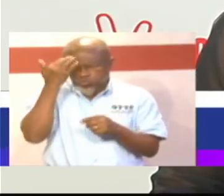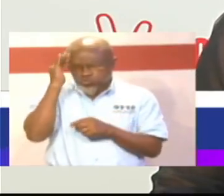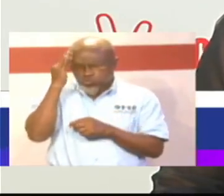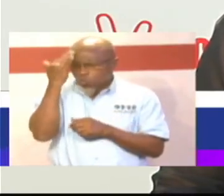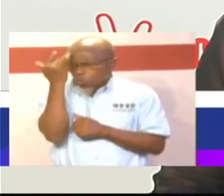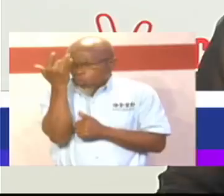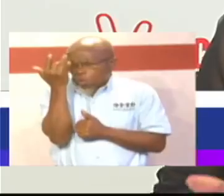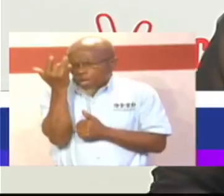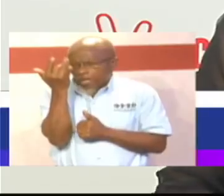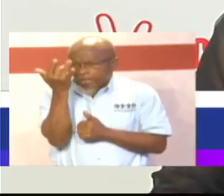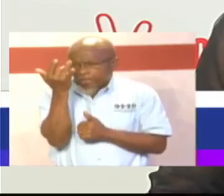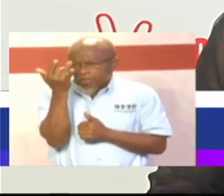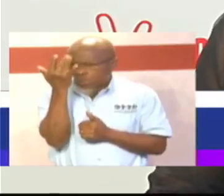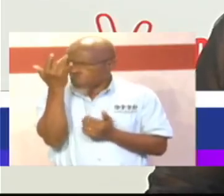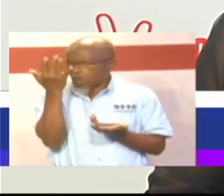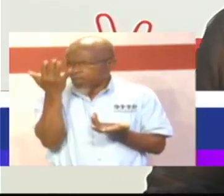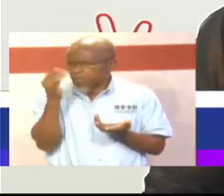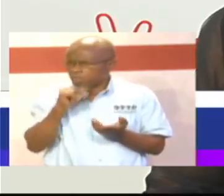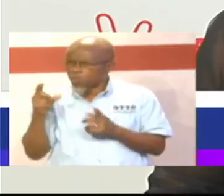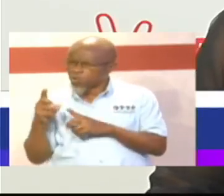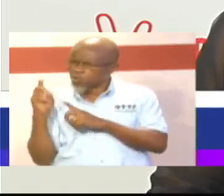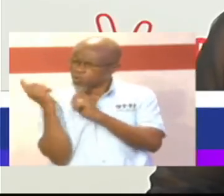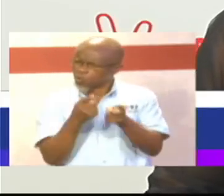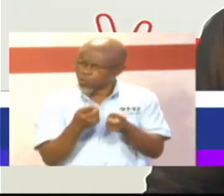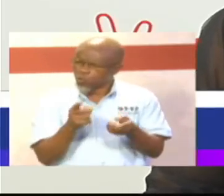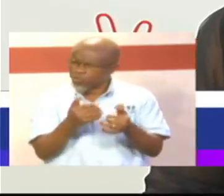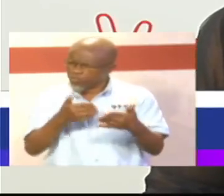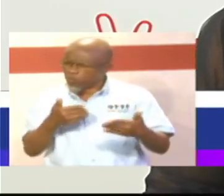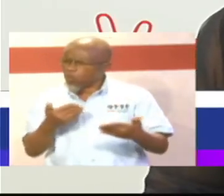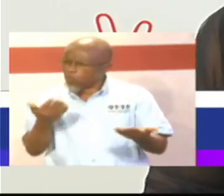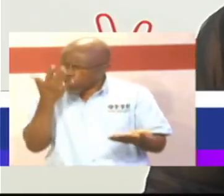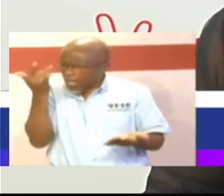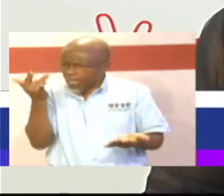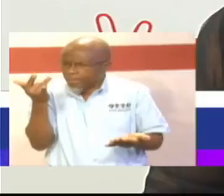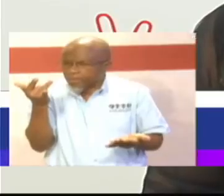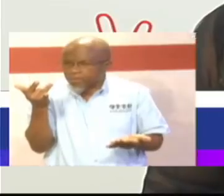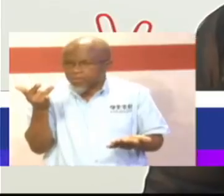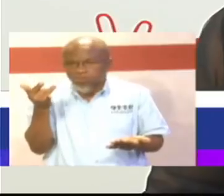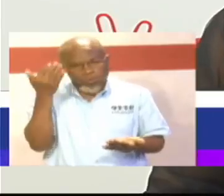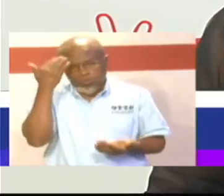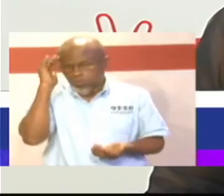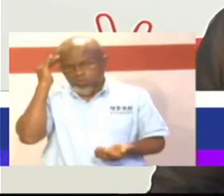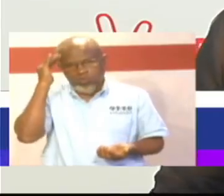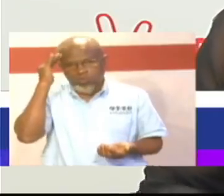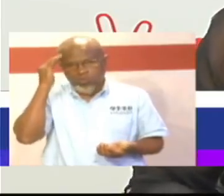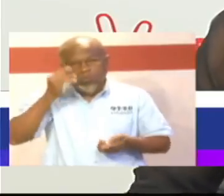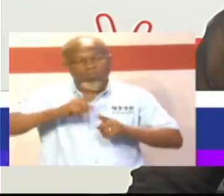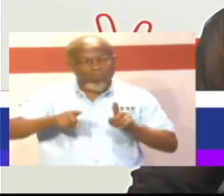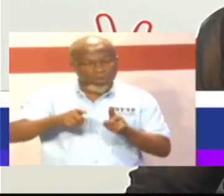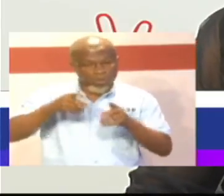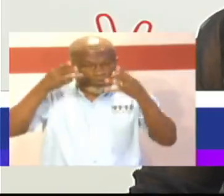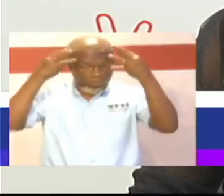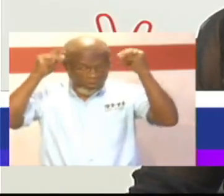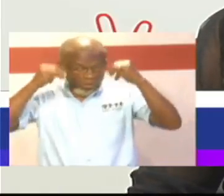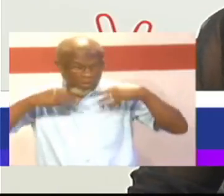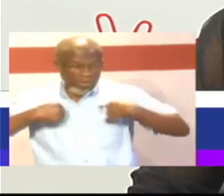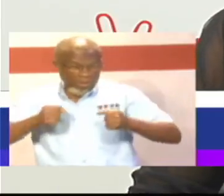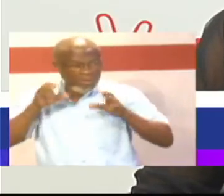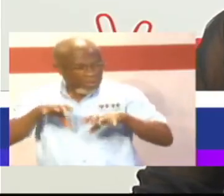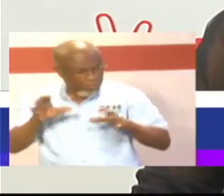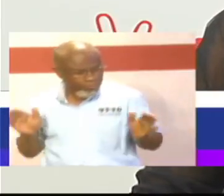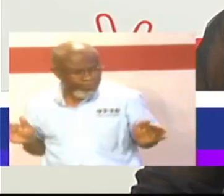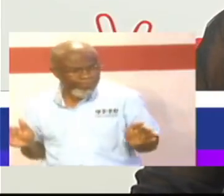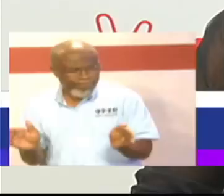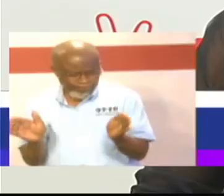of Health level as to why a patient would not want to be admitted. However, the Ministry of Health can encourage